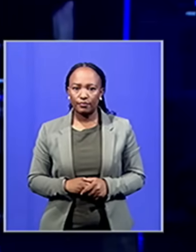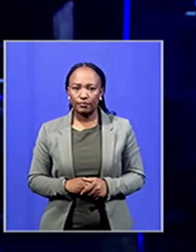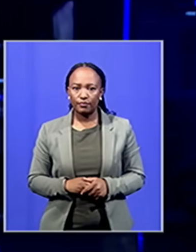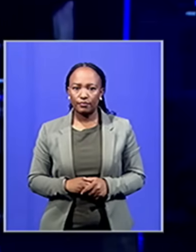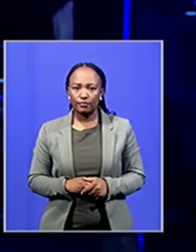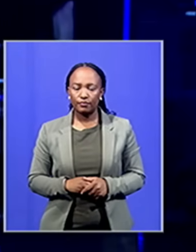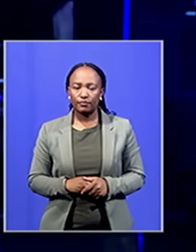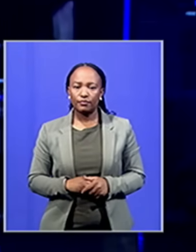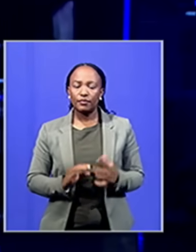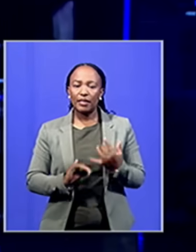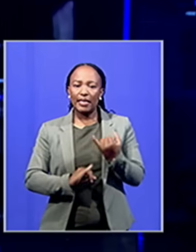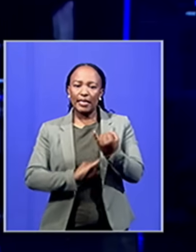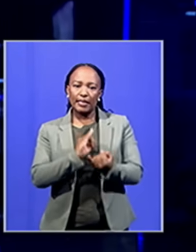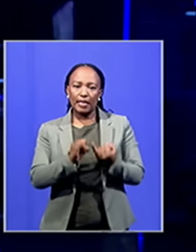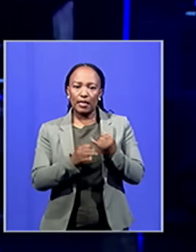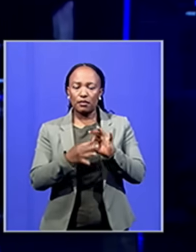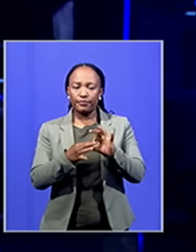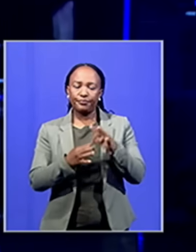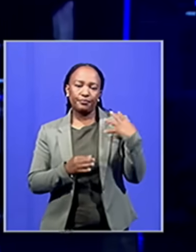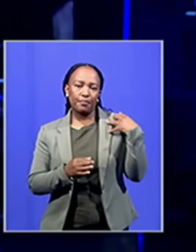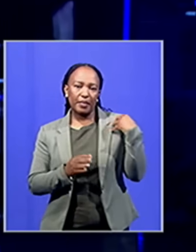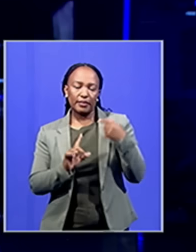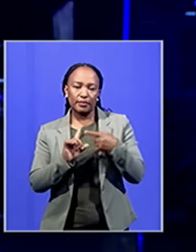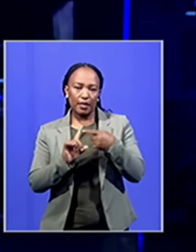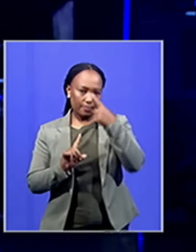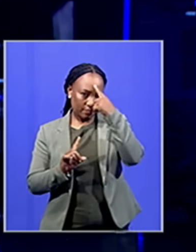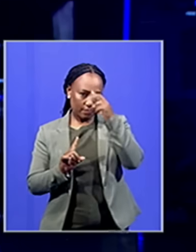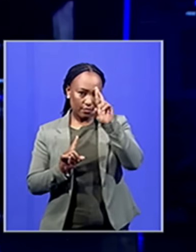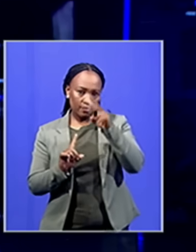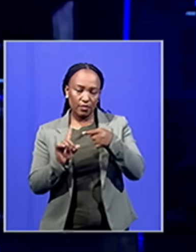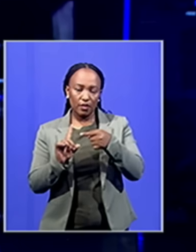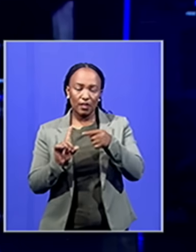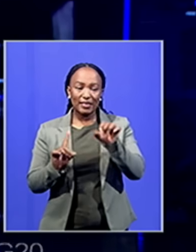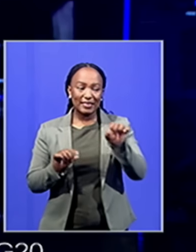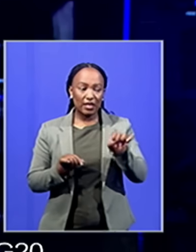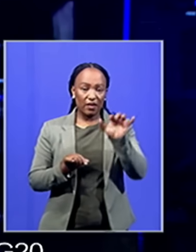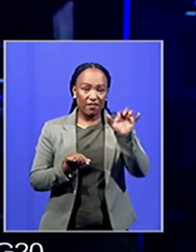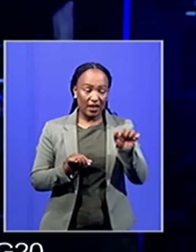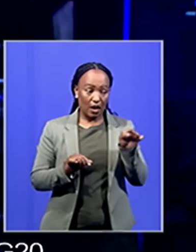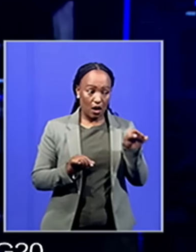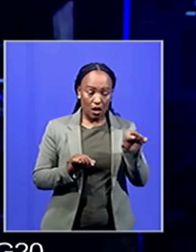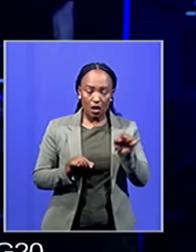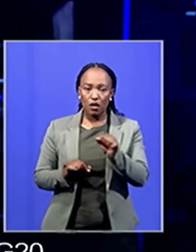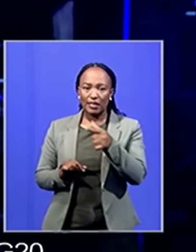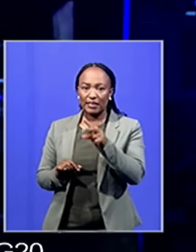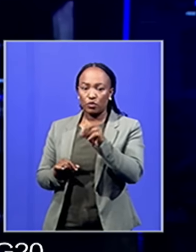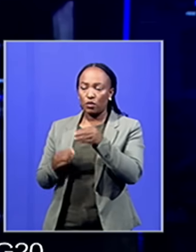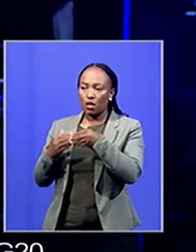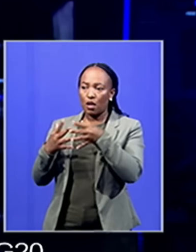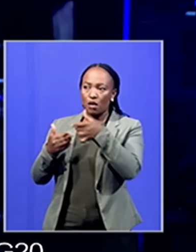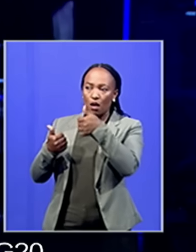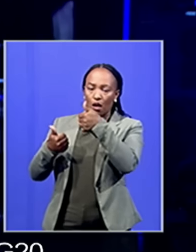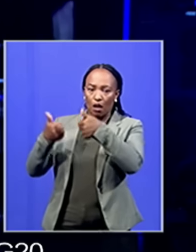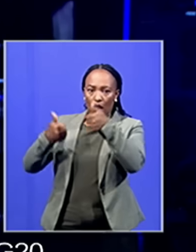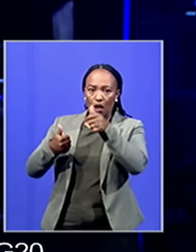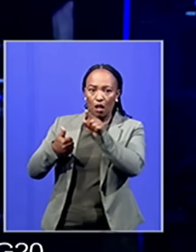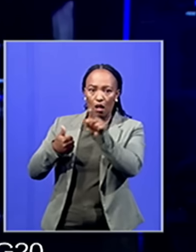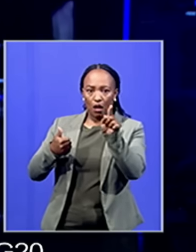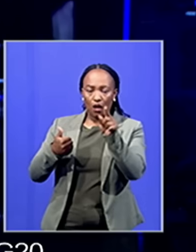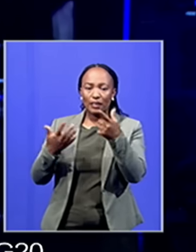Letona la merero ya matjhaba Ronald Lamola le boletse ha mmuso wa Afrika Borwa ha mmoho le baetapele ba G20 ba amohetse dikotsi tse ntseng